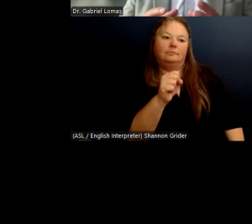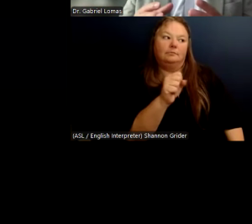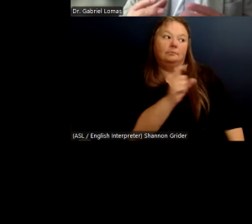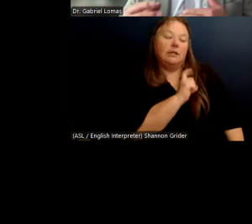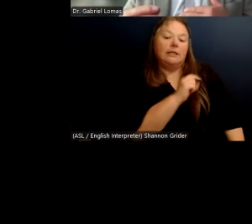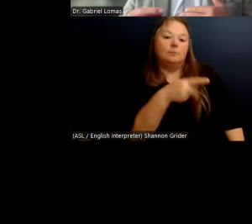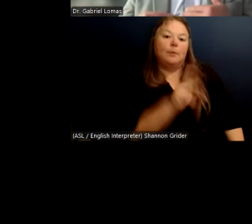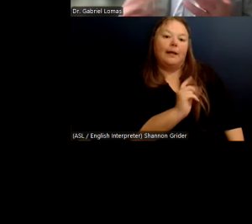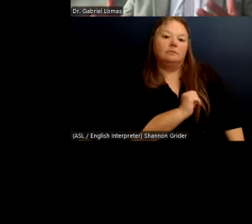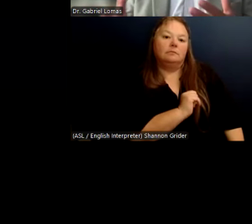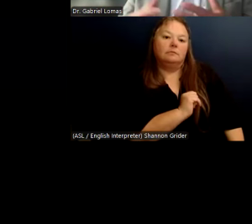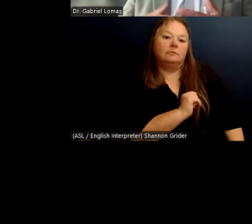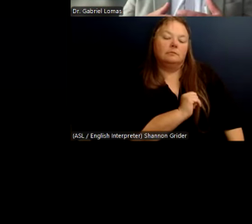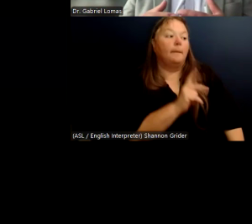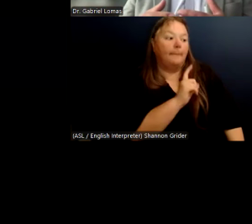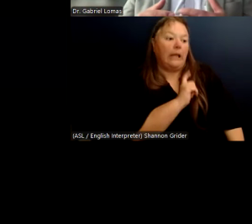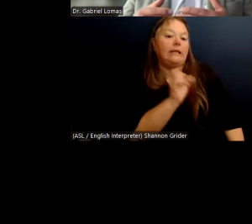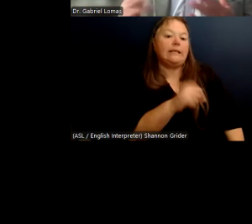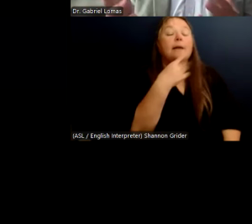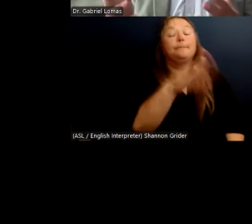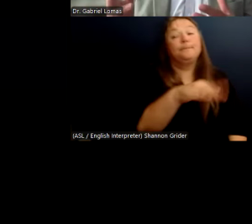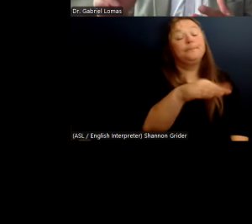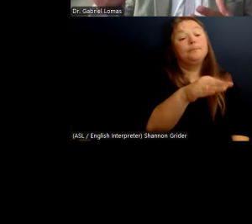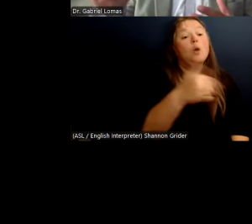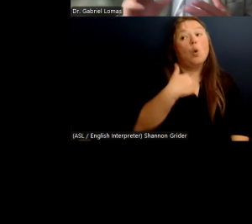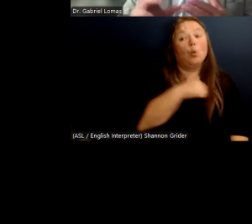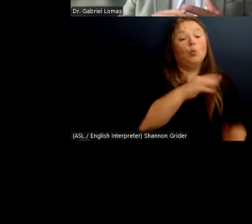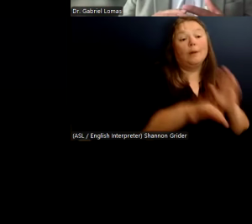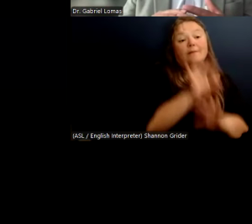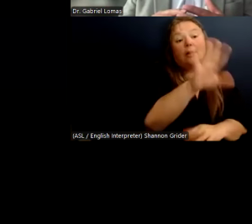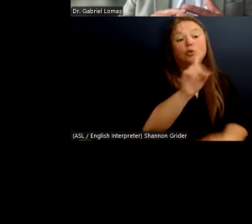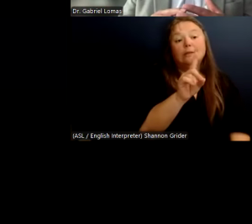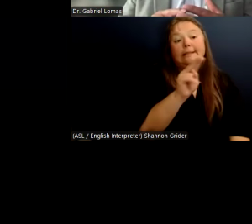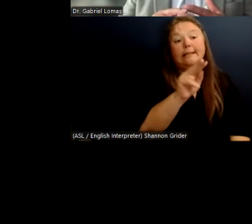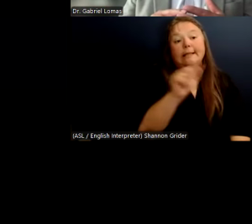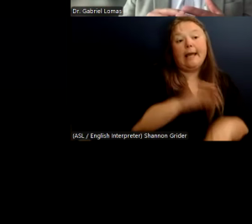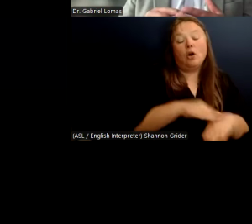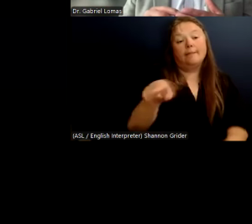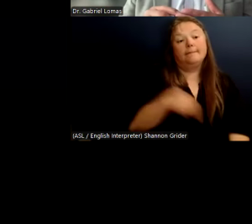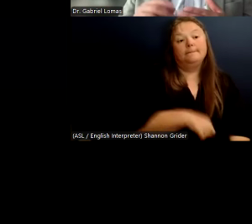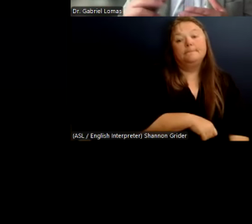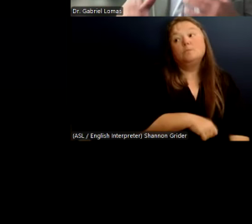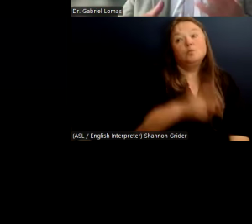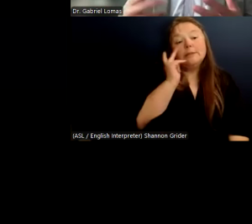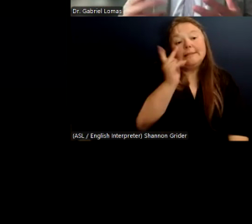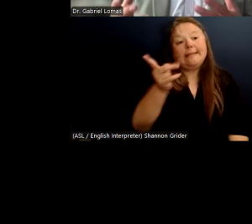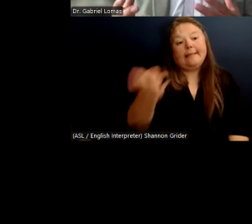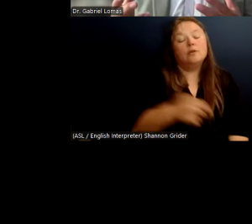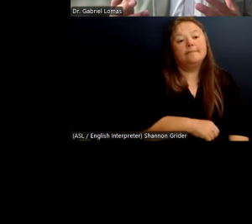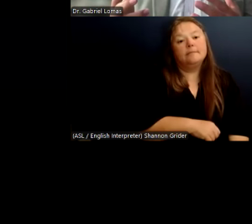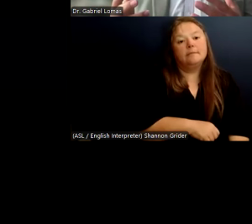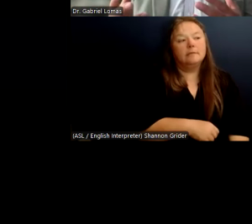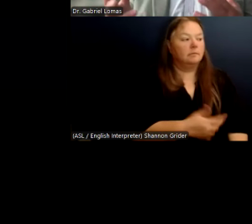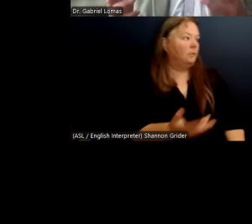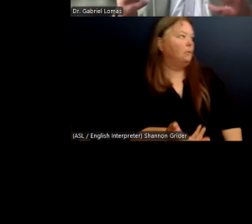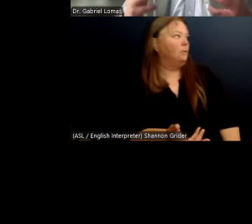of our system. The police can tell you something like, "Oh, we found your DNA at the crime scene," or something like that.